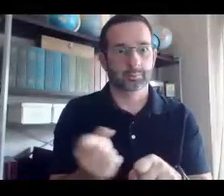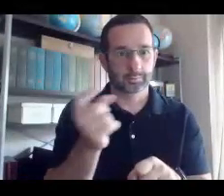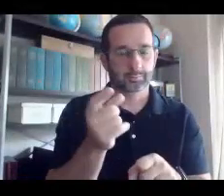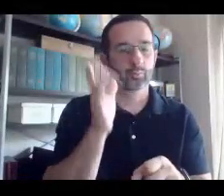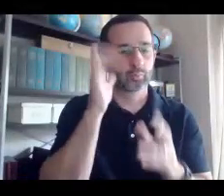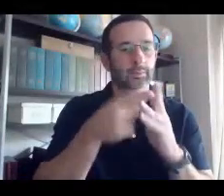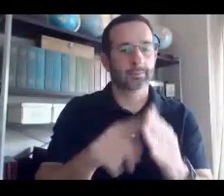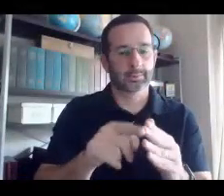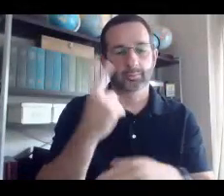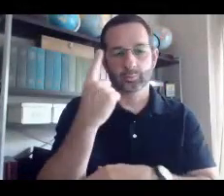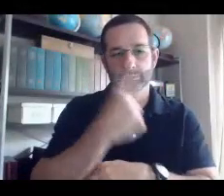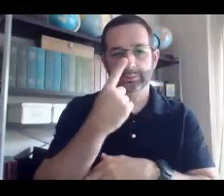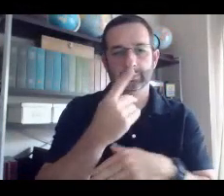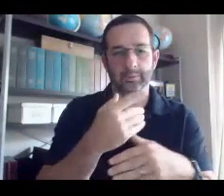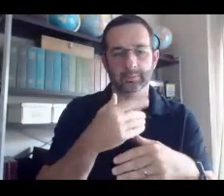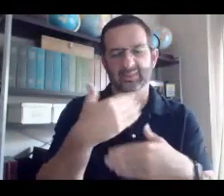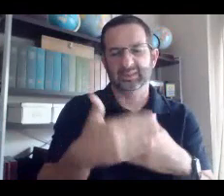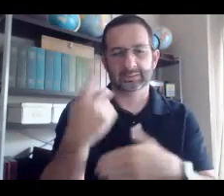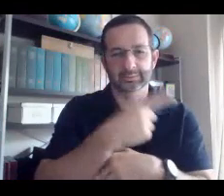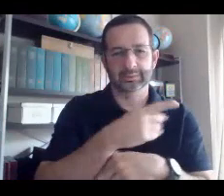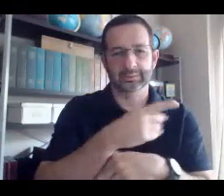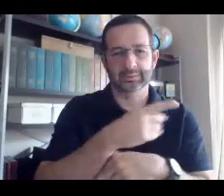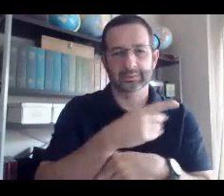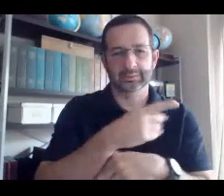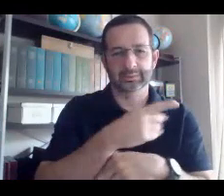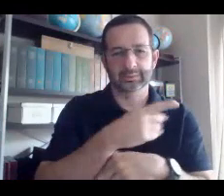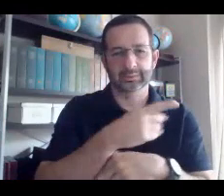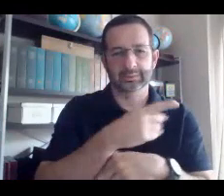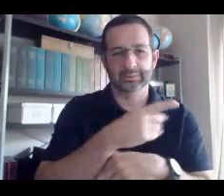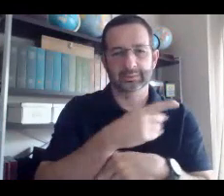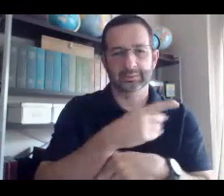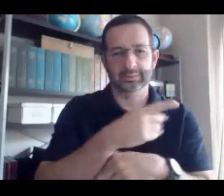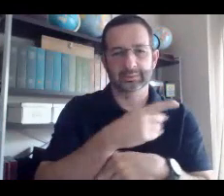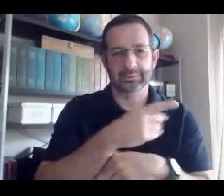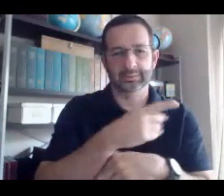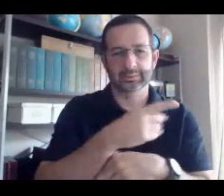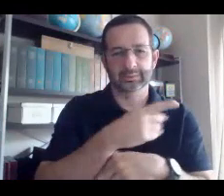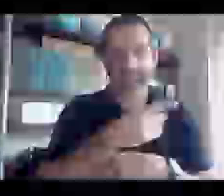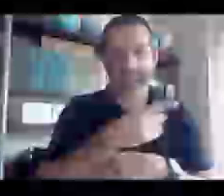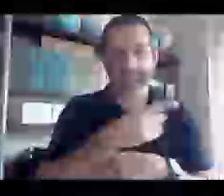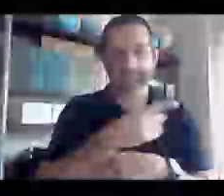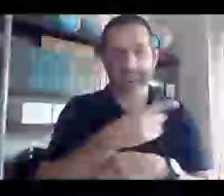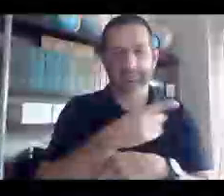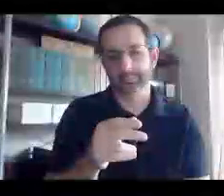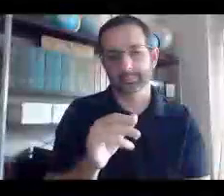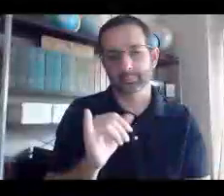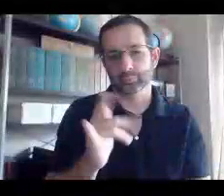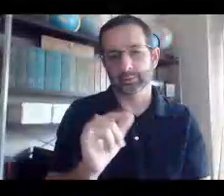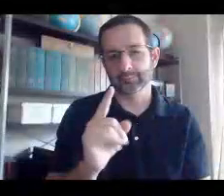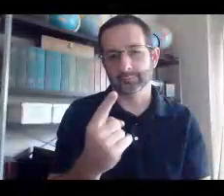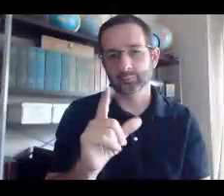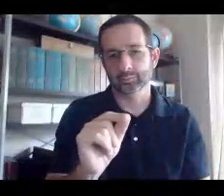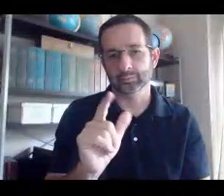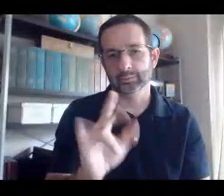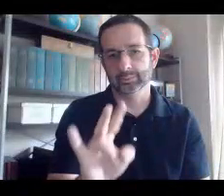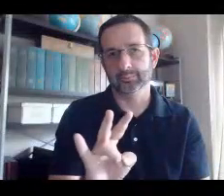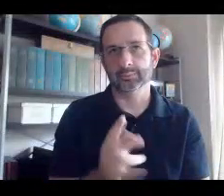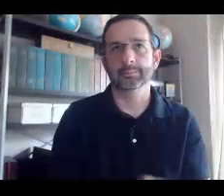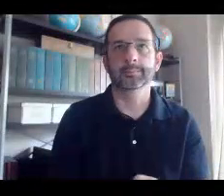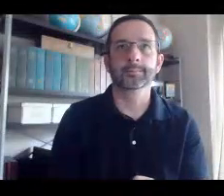do receive an award next year, it'll begin one day or the next day after your current award ends, which